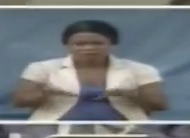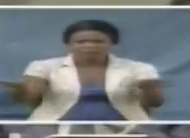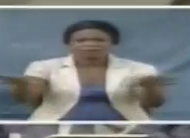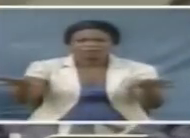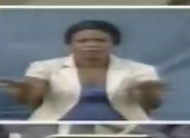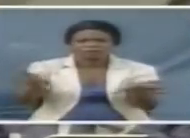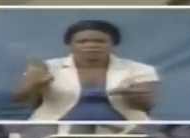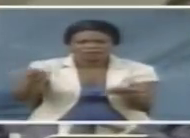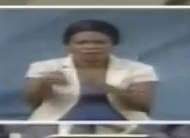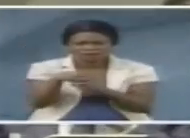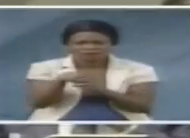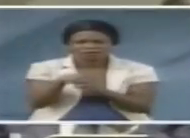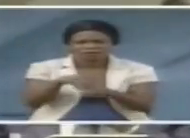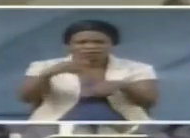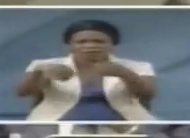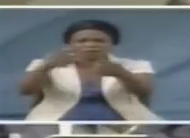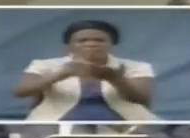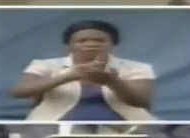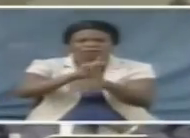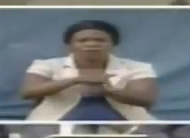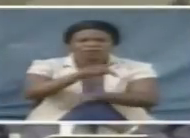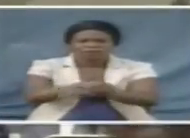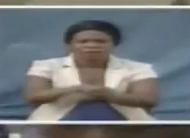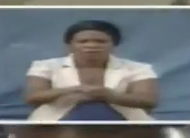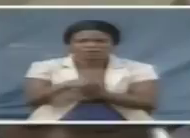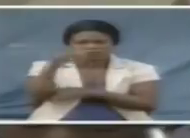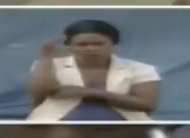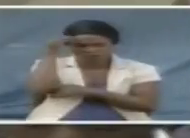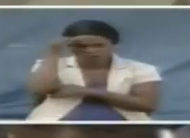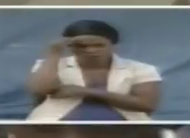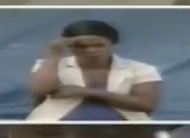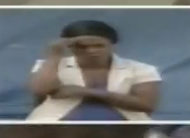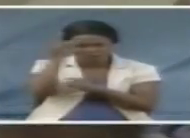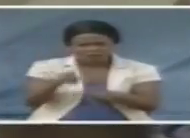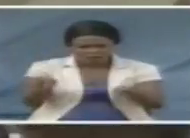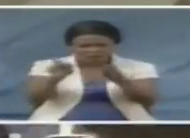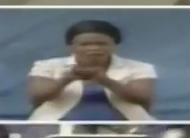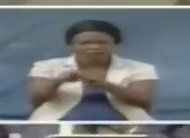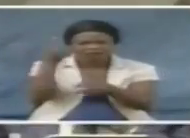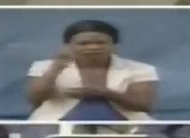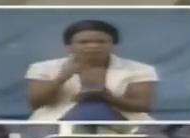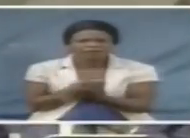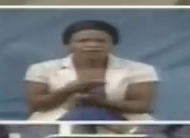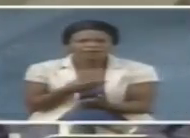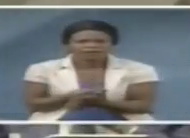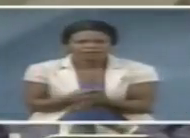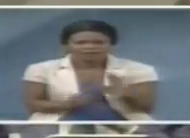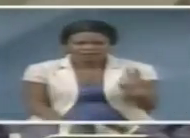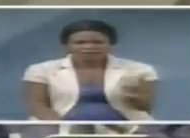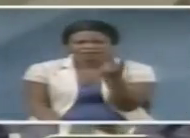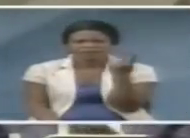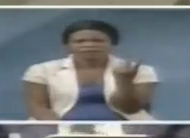that facilitate economic diversification, including ongoing projects so as to realize value for